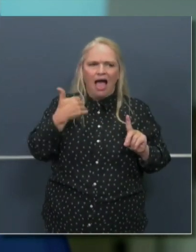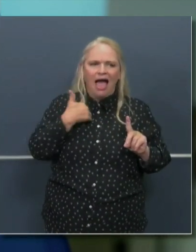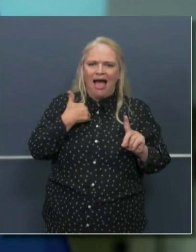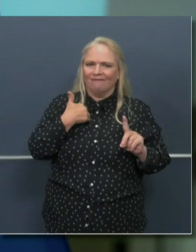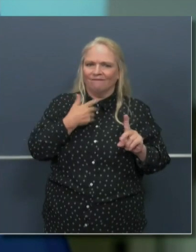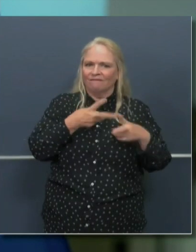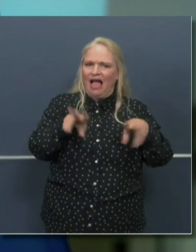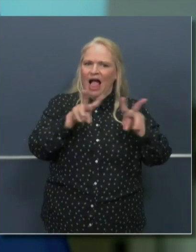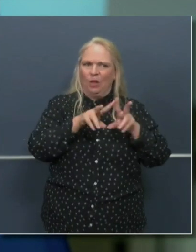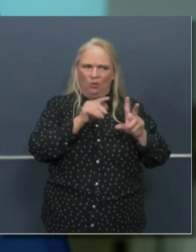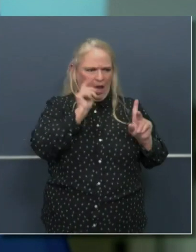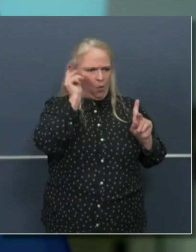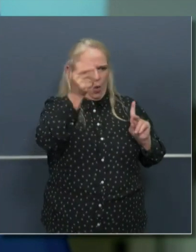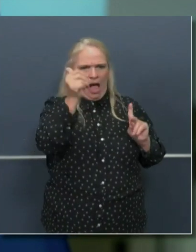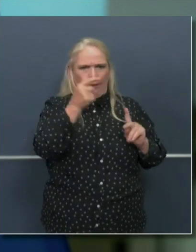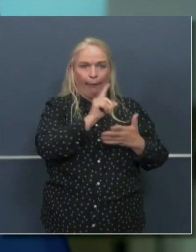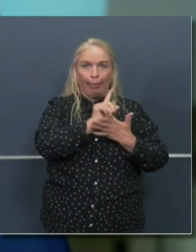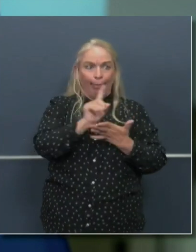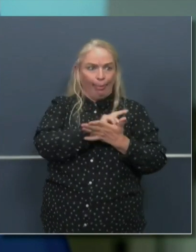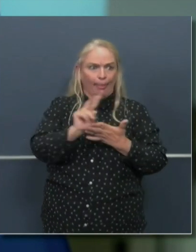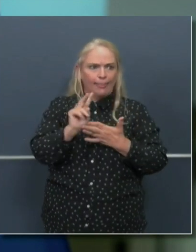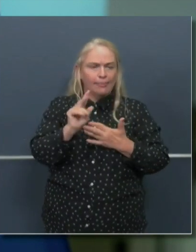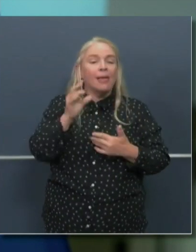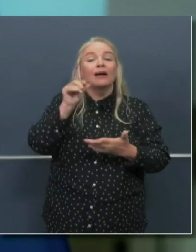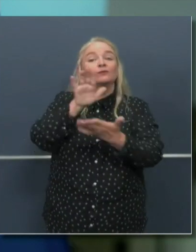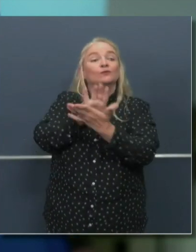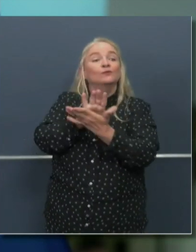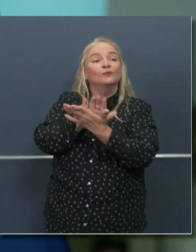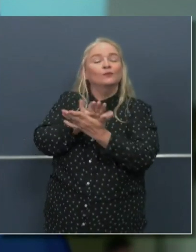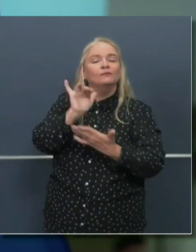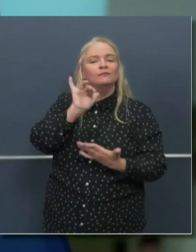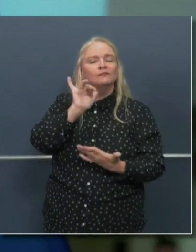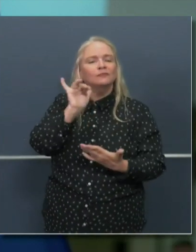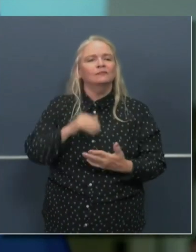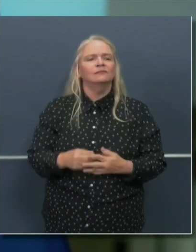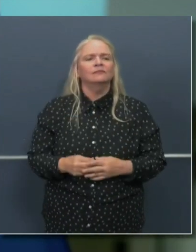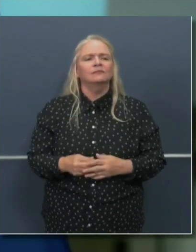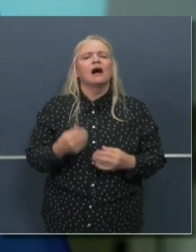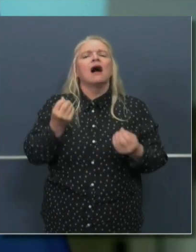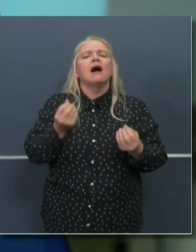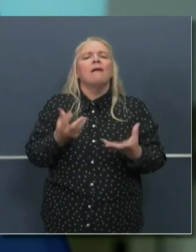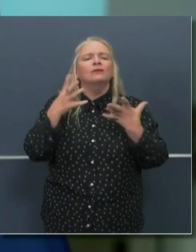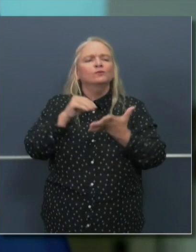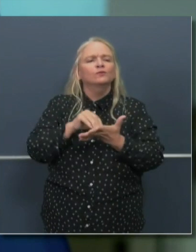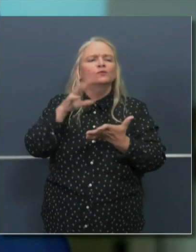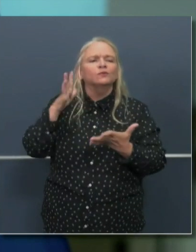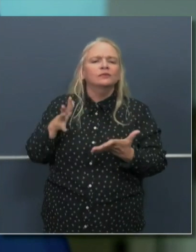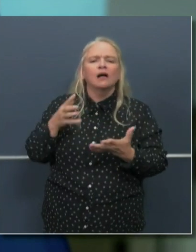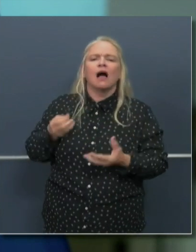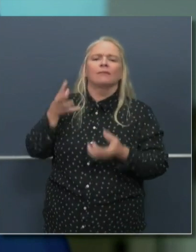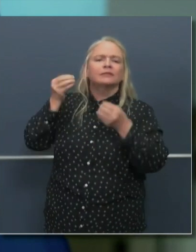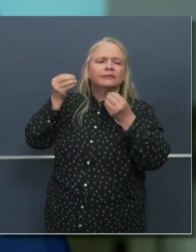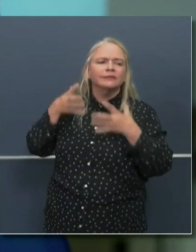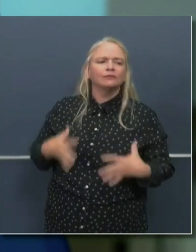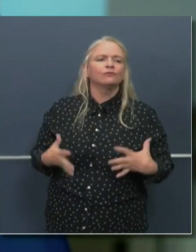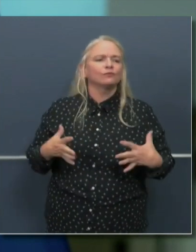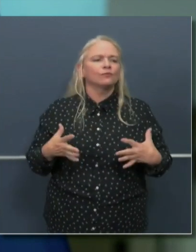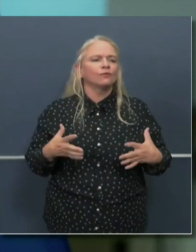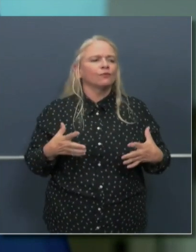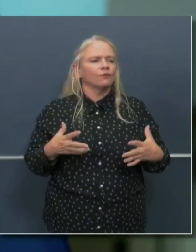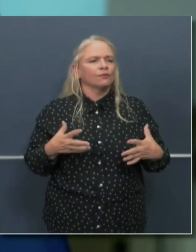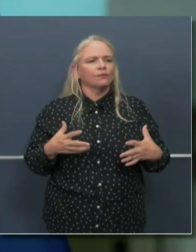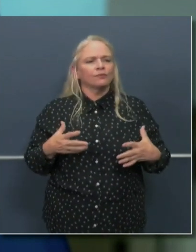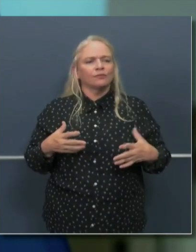as well. I'm wondering if the state has any projections on how many students, teachers, and staff are expected to be infected from